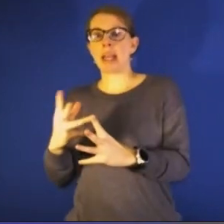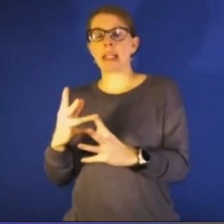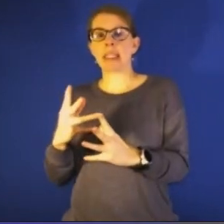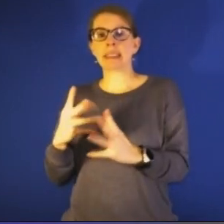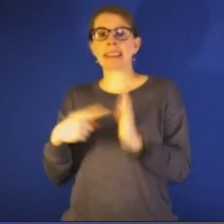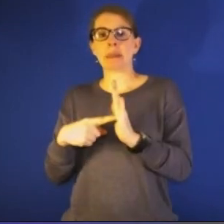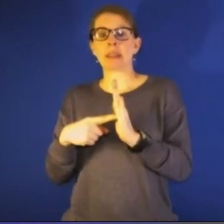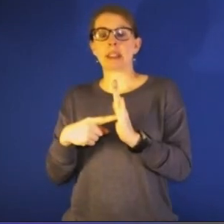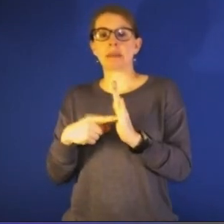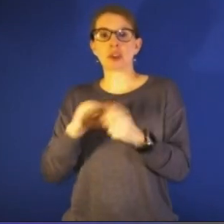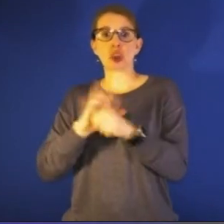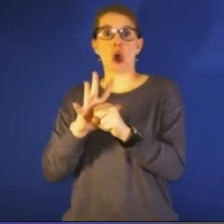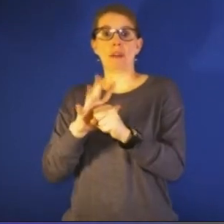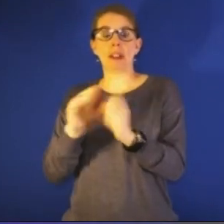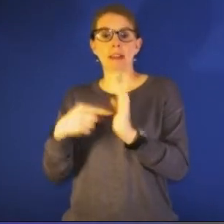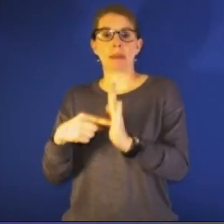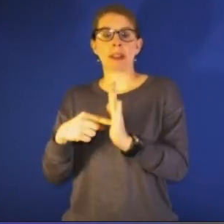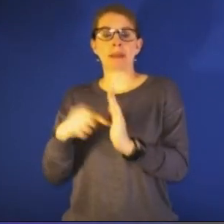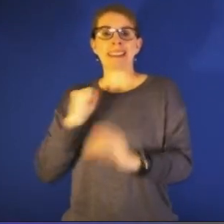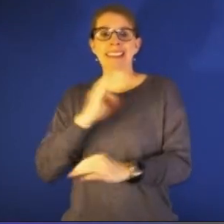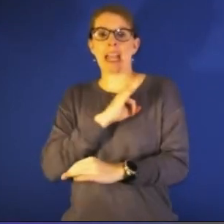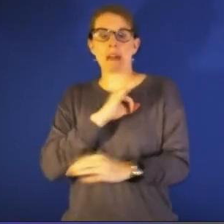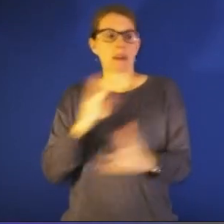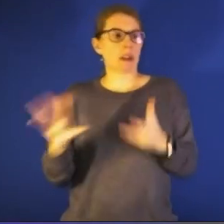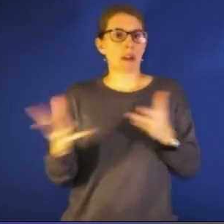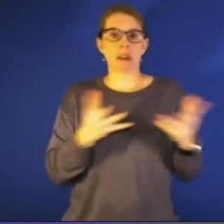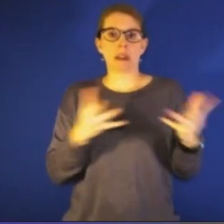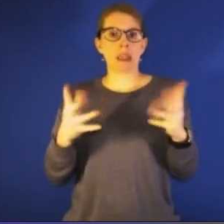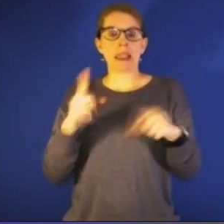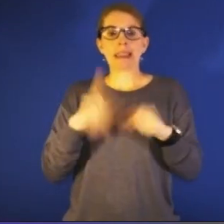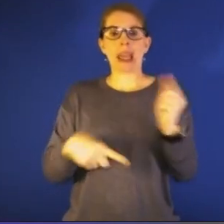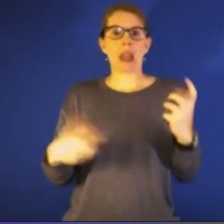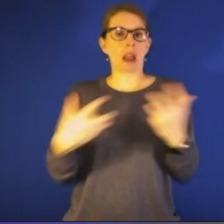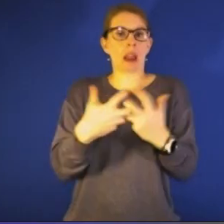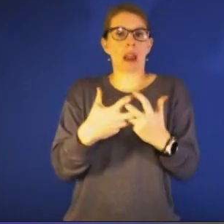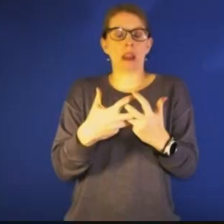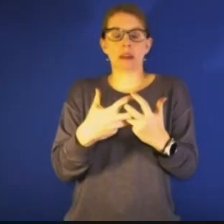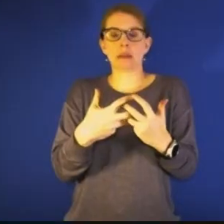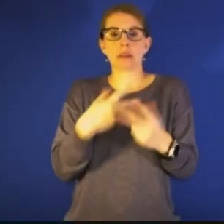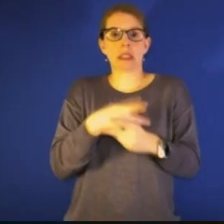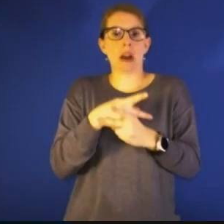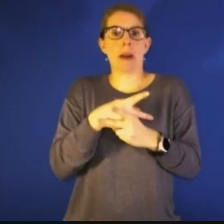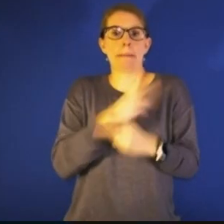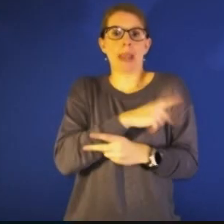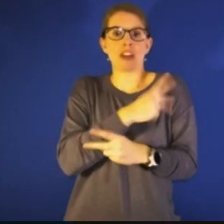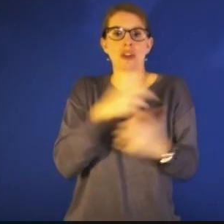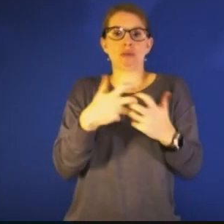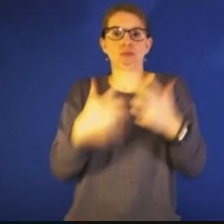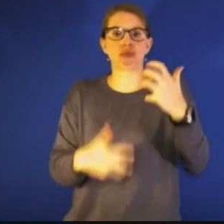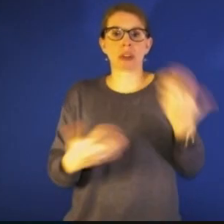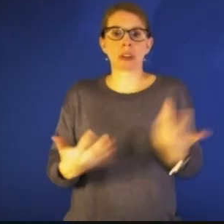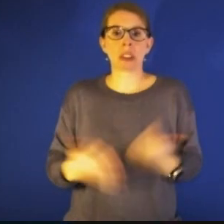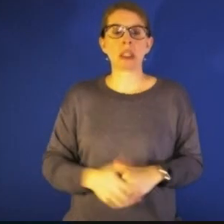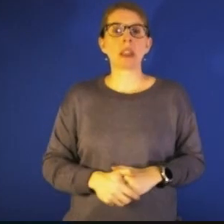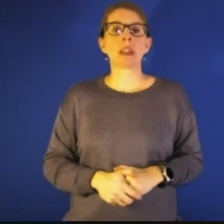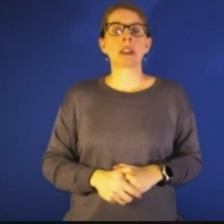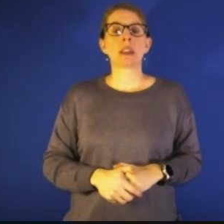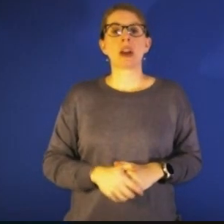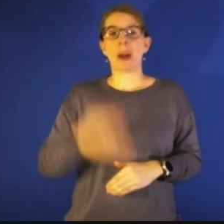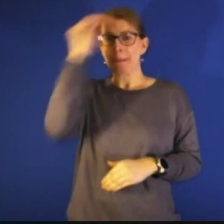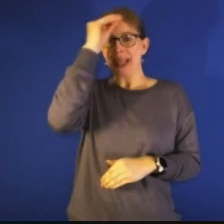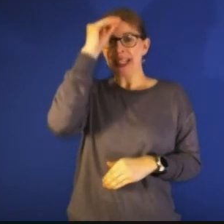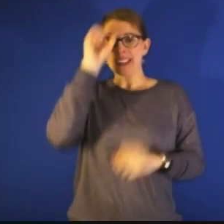are out, and so we can't take care of all the patients. And you know what? That's not made up. It continues to be, opinions that are not